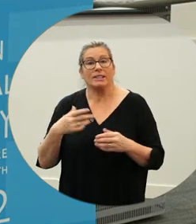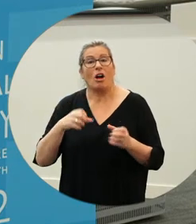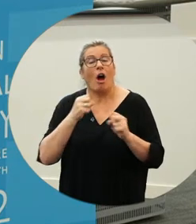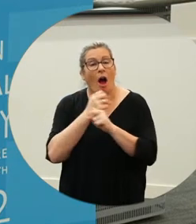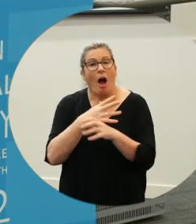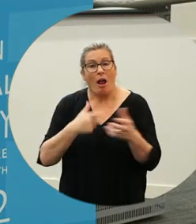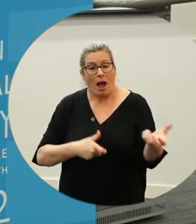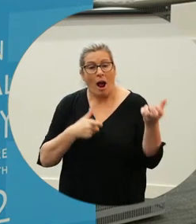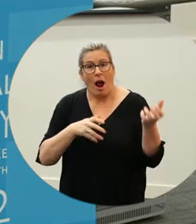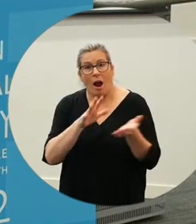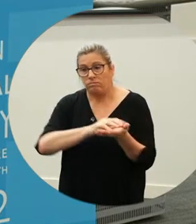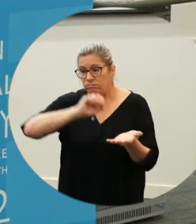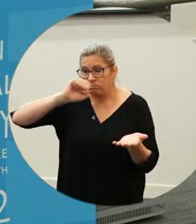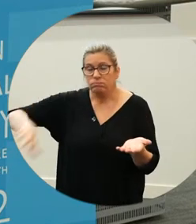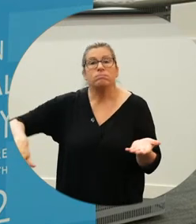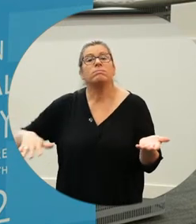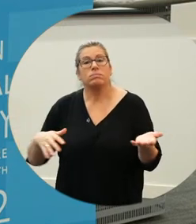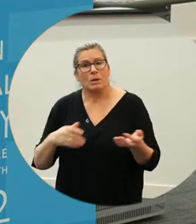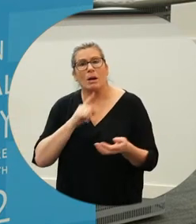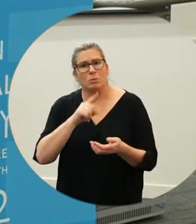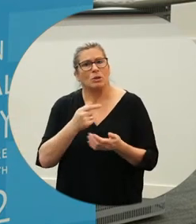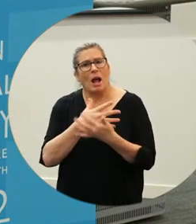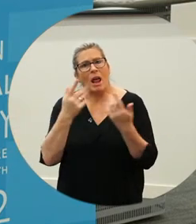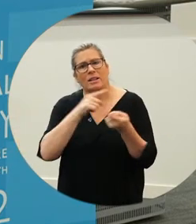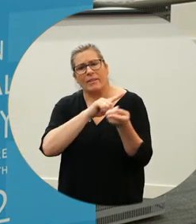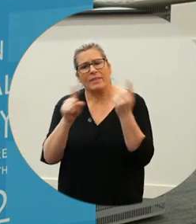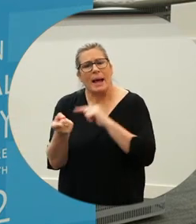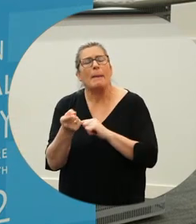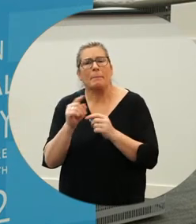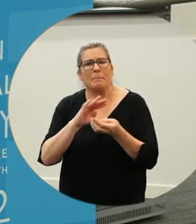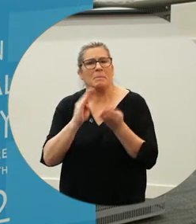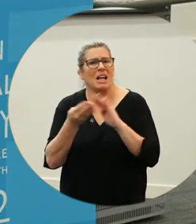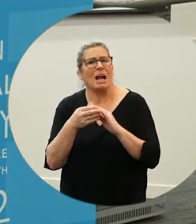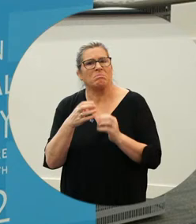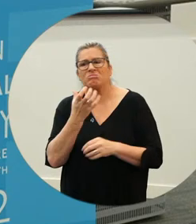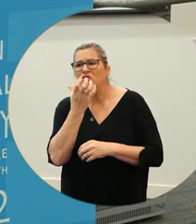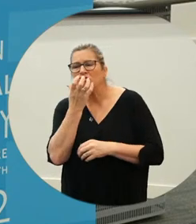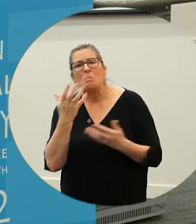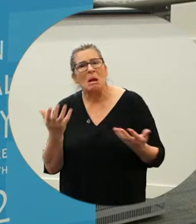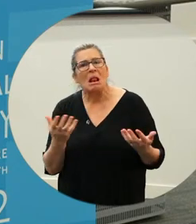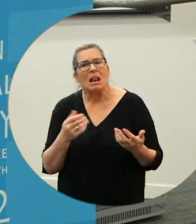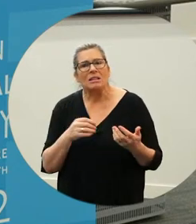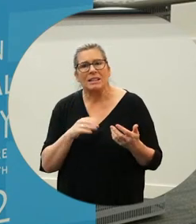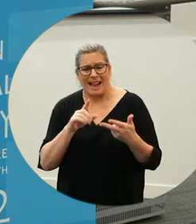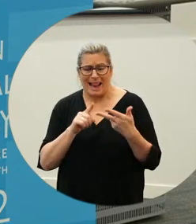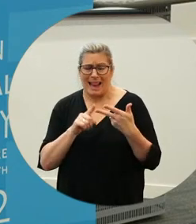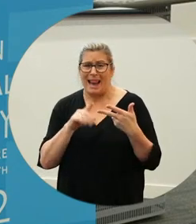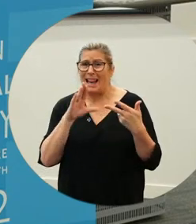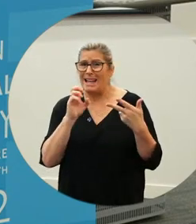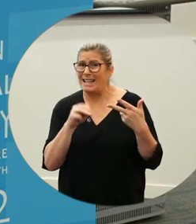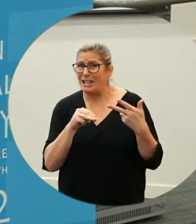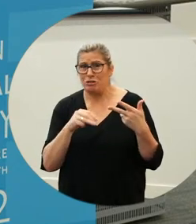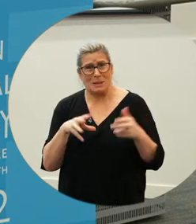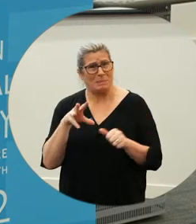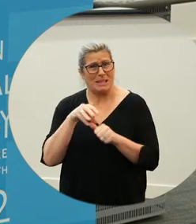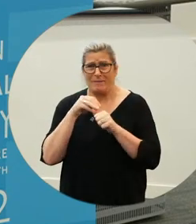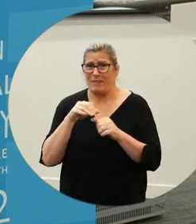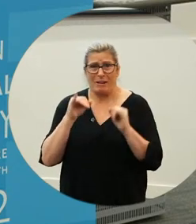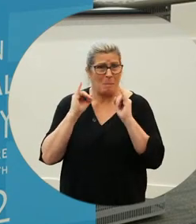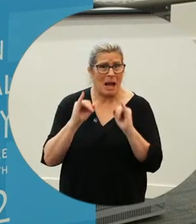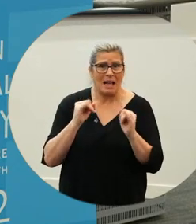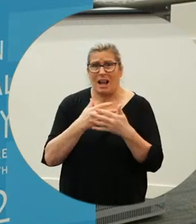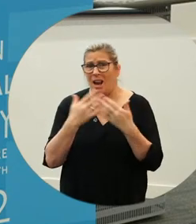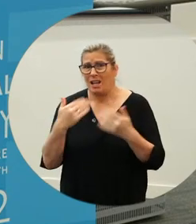gradually a lot of them morphed into simply criminal bands. Leitrim was particularly bad. There were a lot of killings in